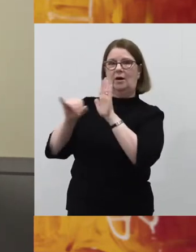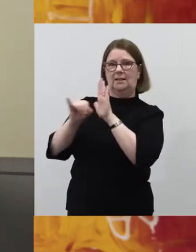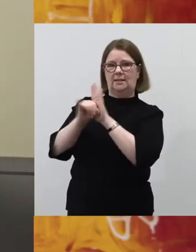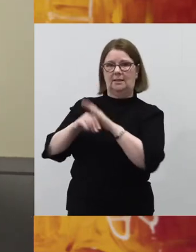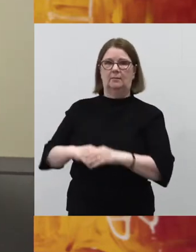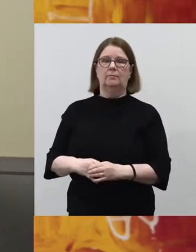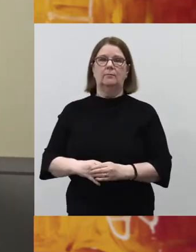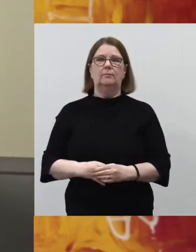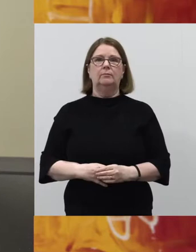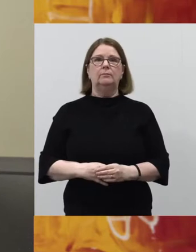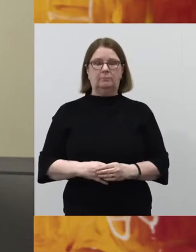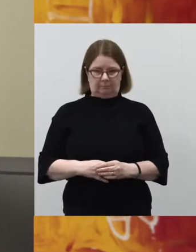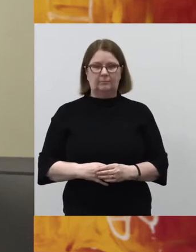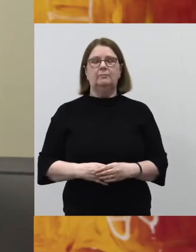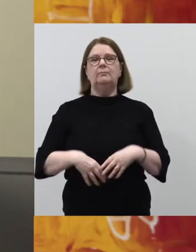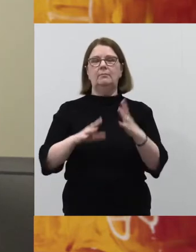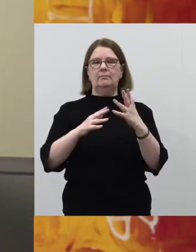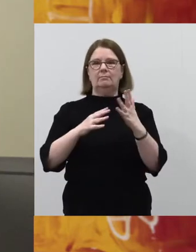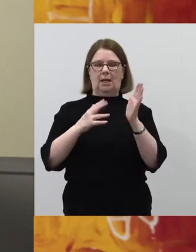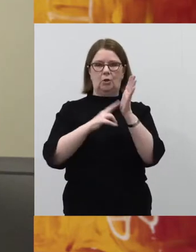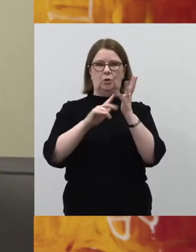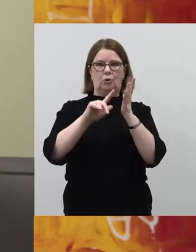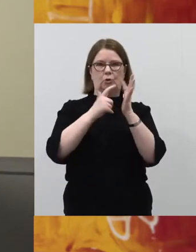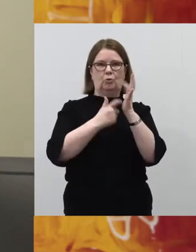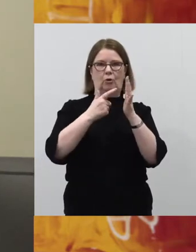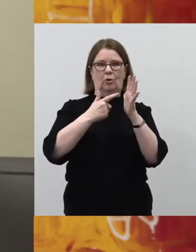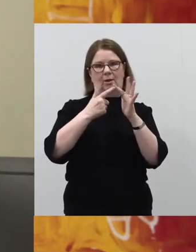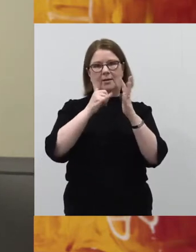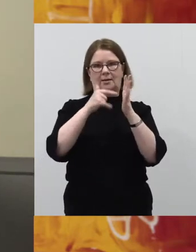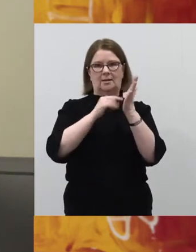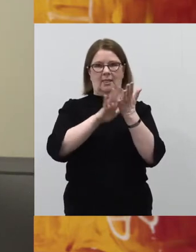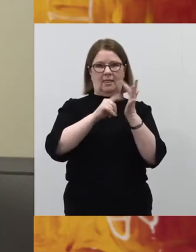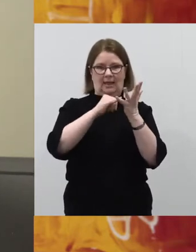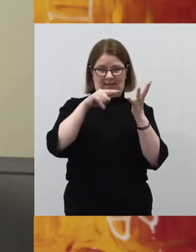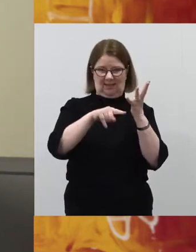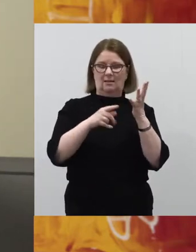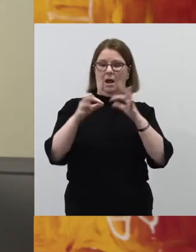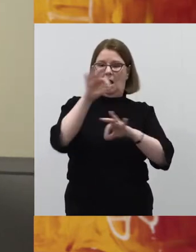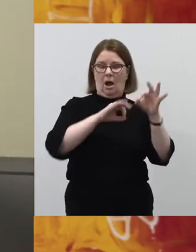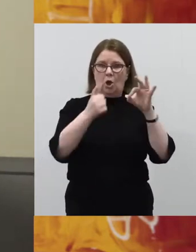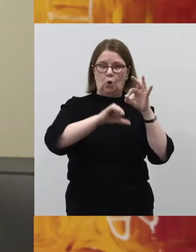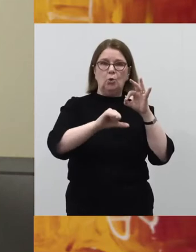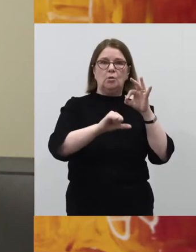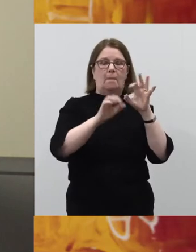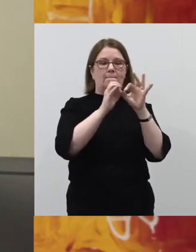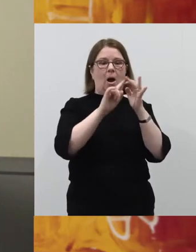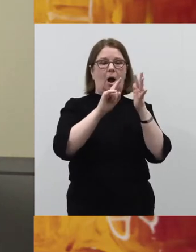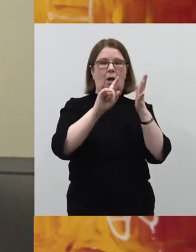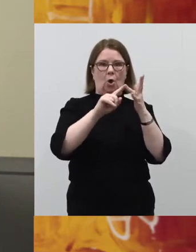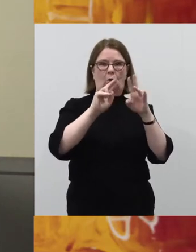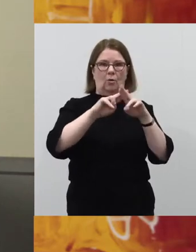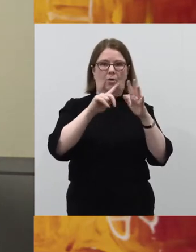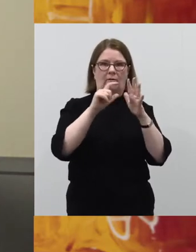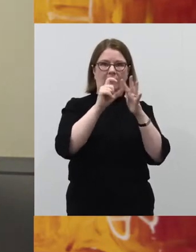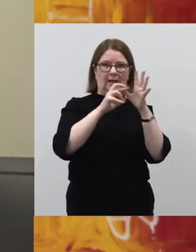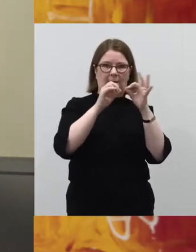engagement. Clearly, there is a great deal more that we can do to assist our community by proselytising the benefits of engagement